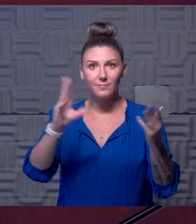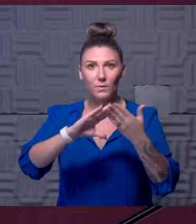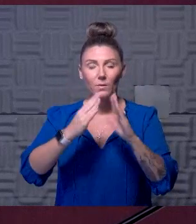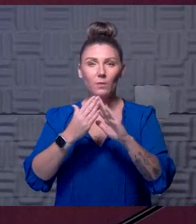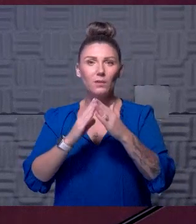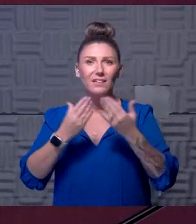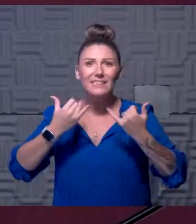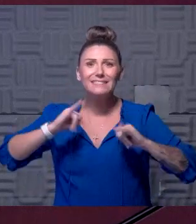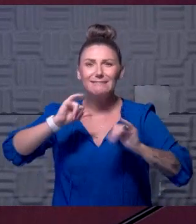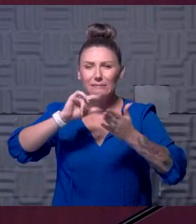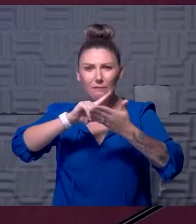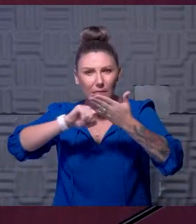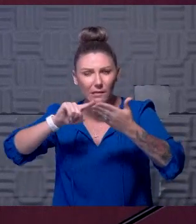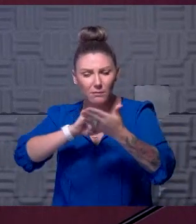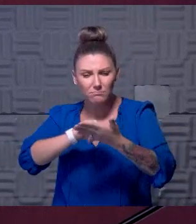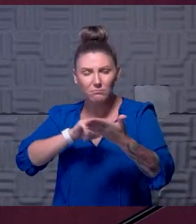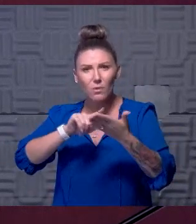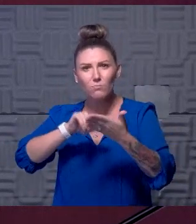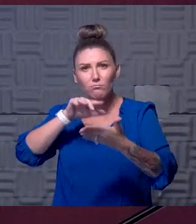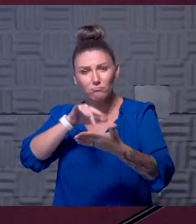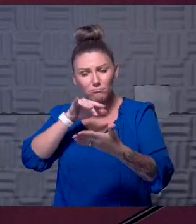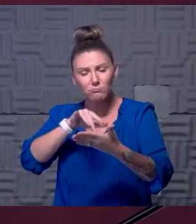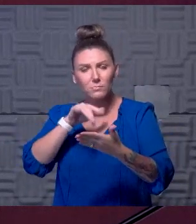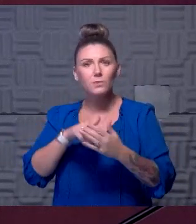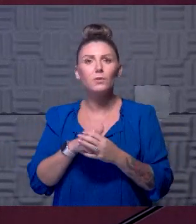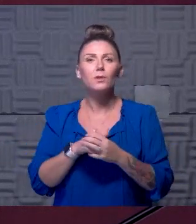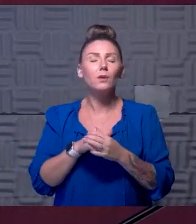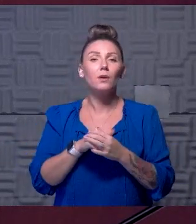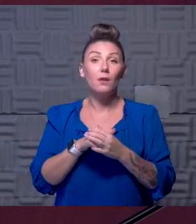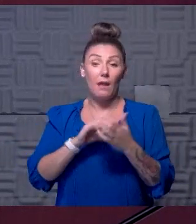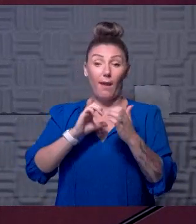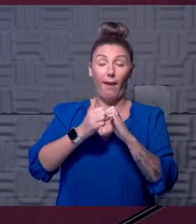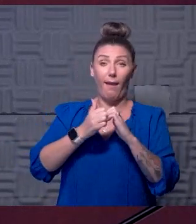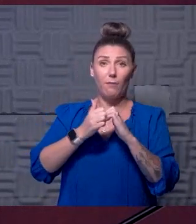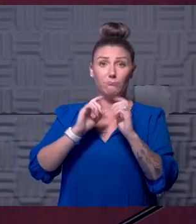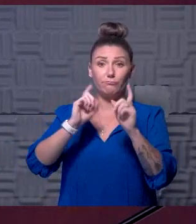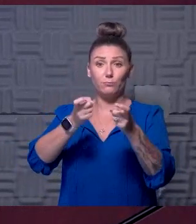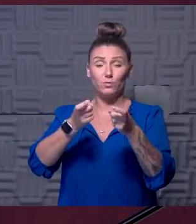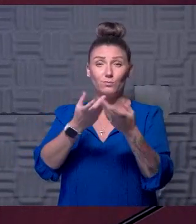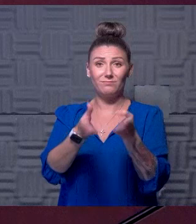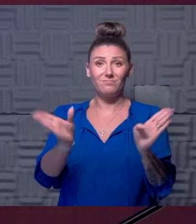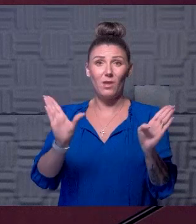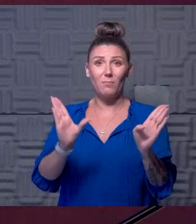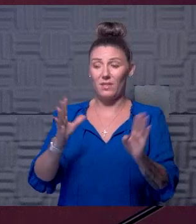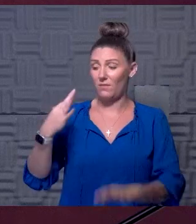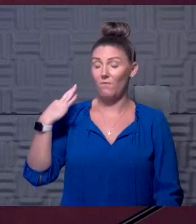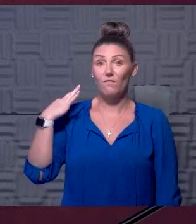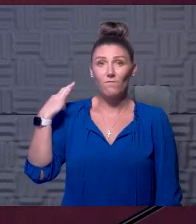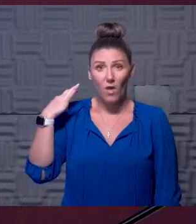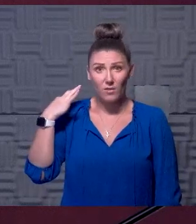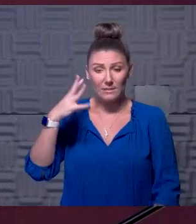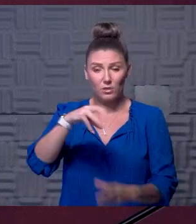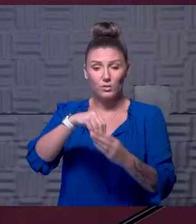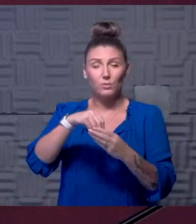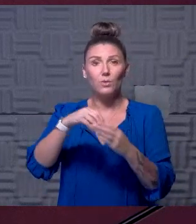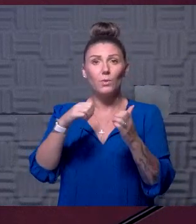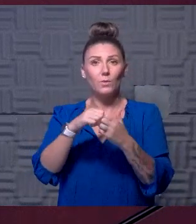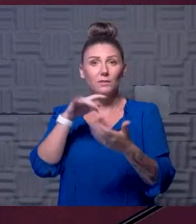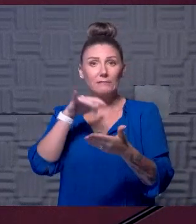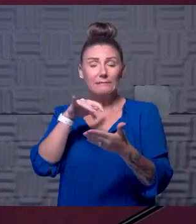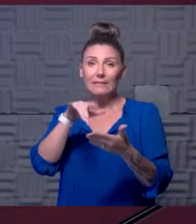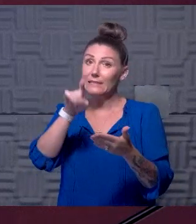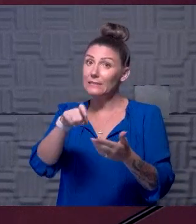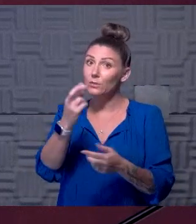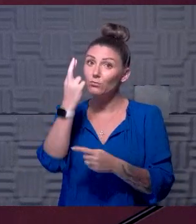still investigative. And in order to contribute to the public knowledge, volunteers that participate in this study have to